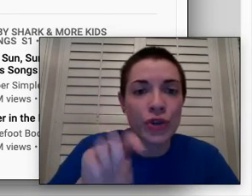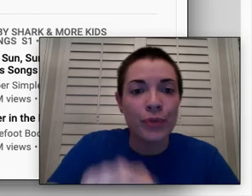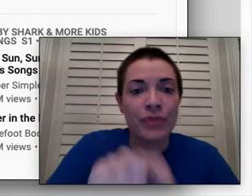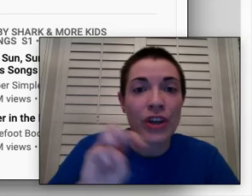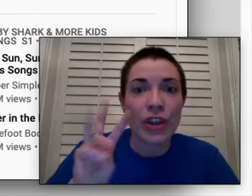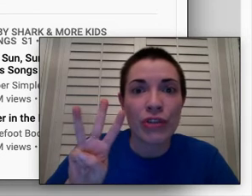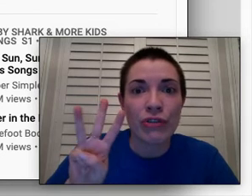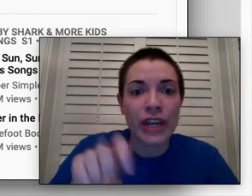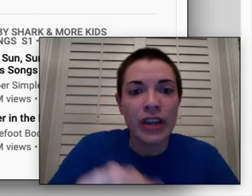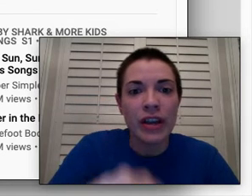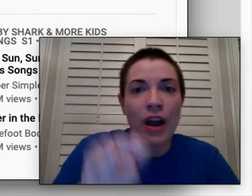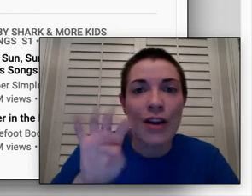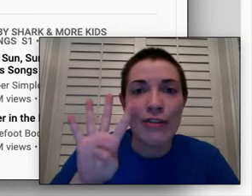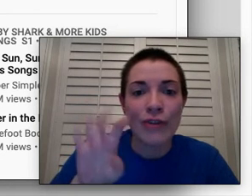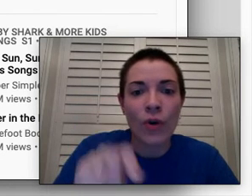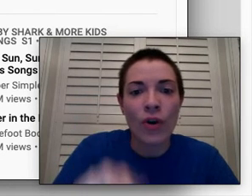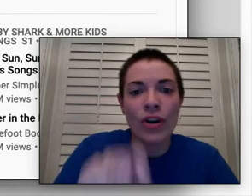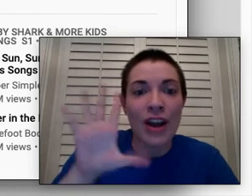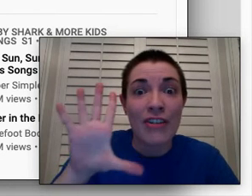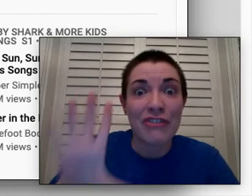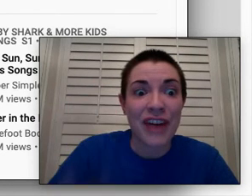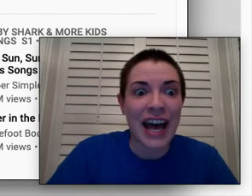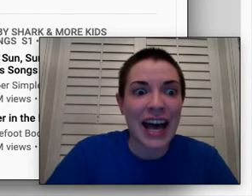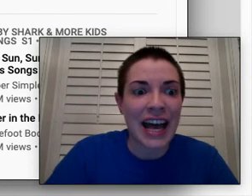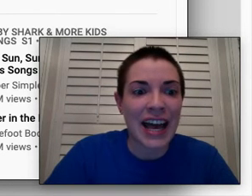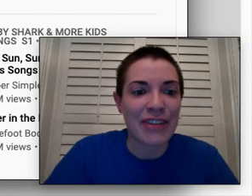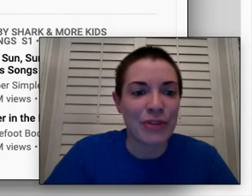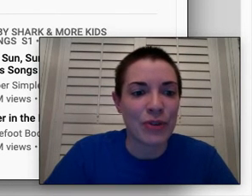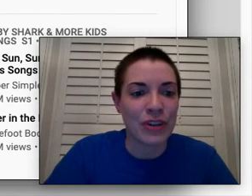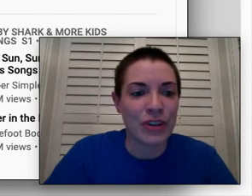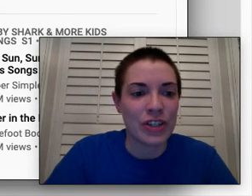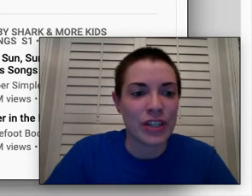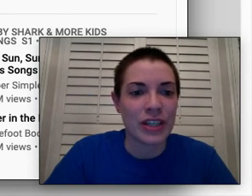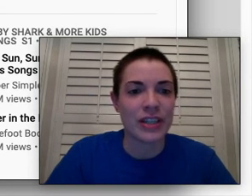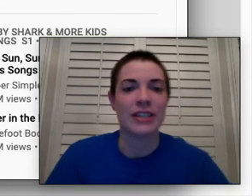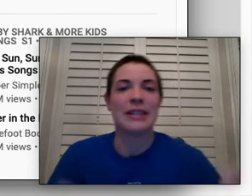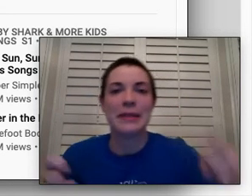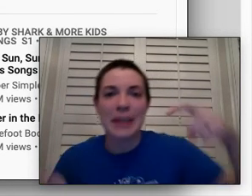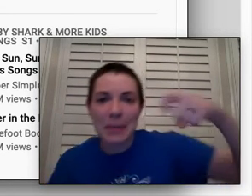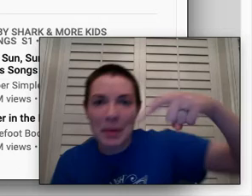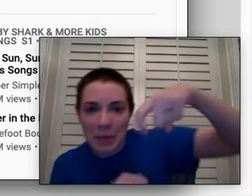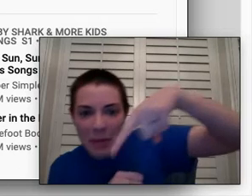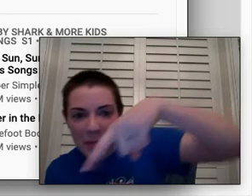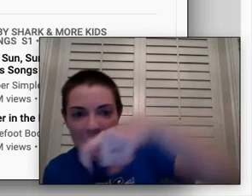2, 3, 4, 5 oranges.